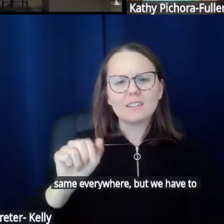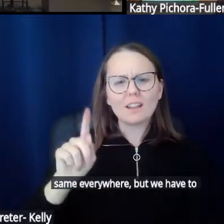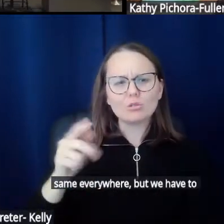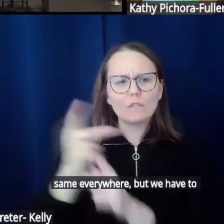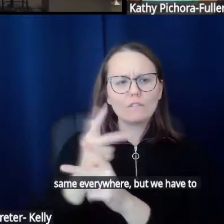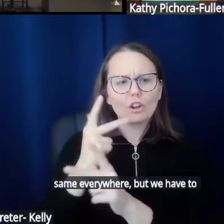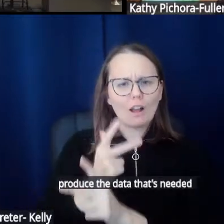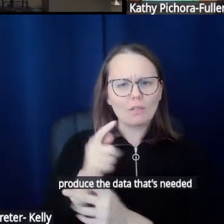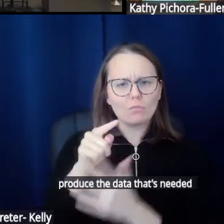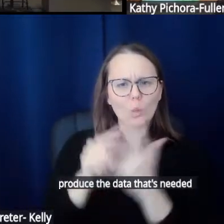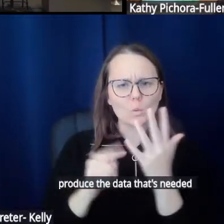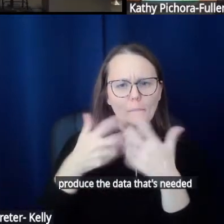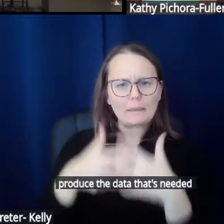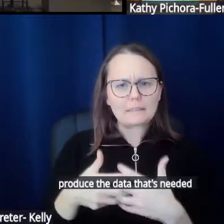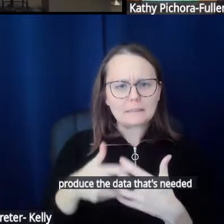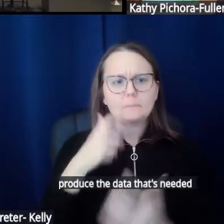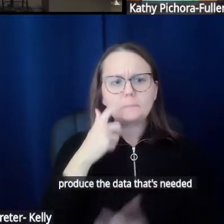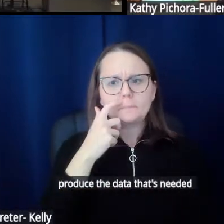mechanisms.